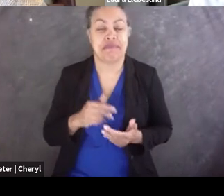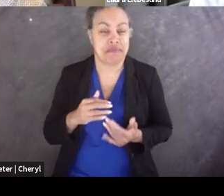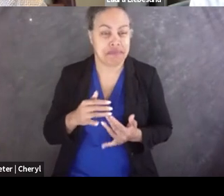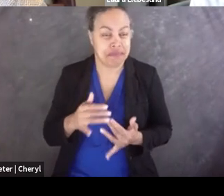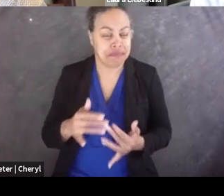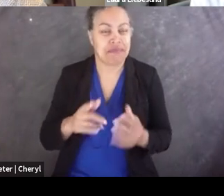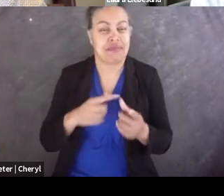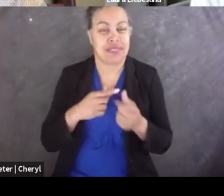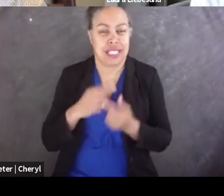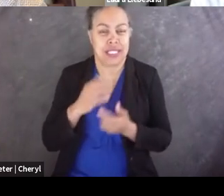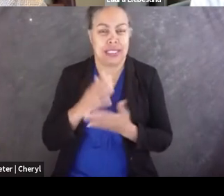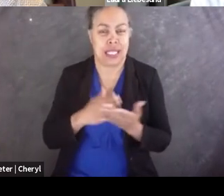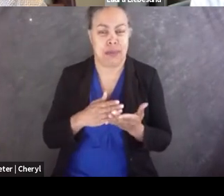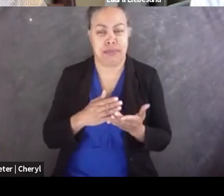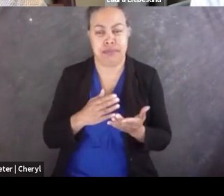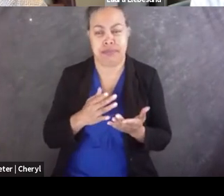very